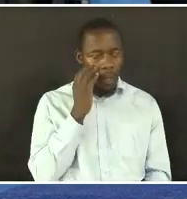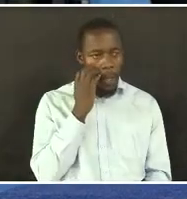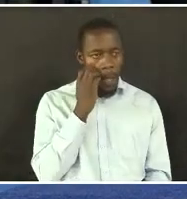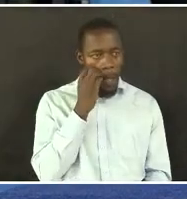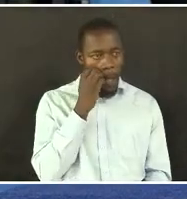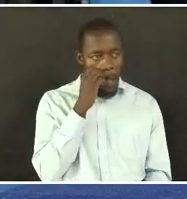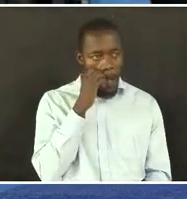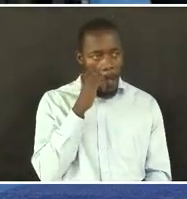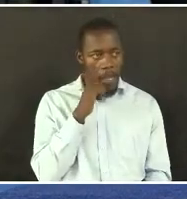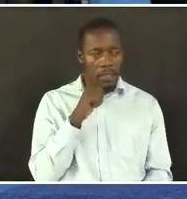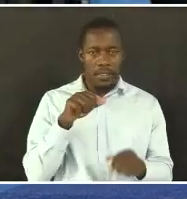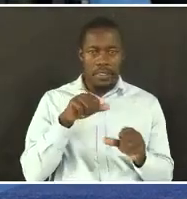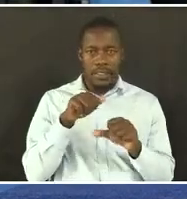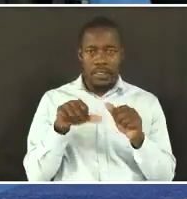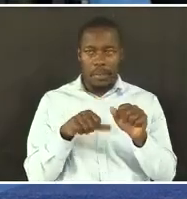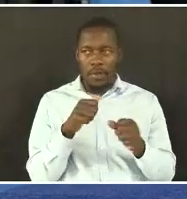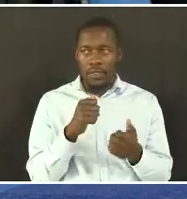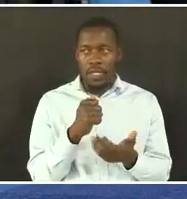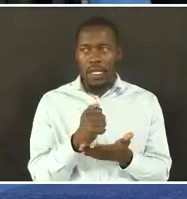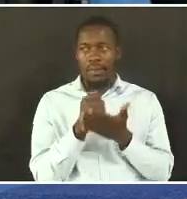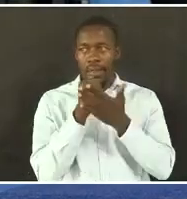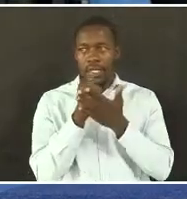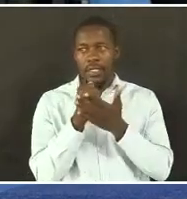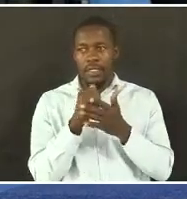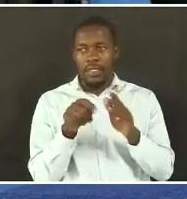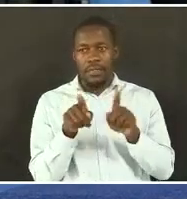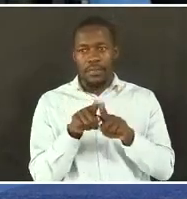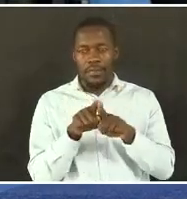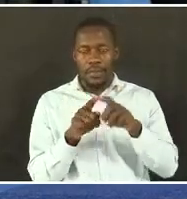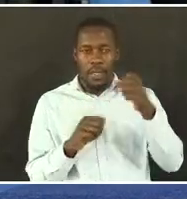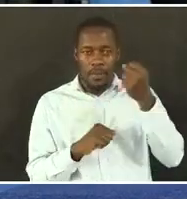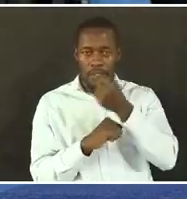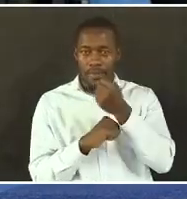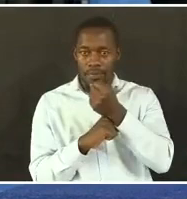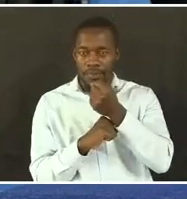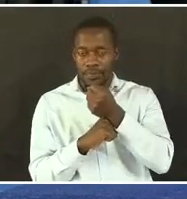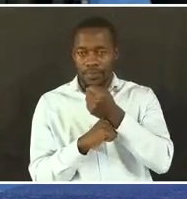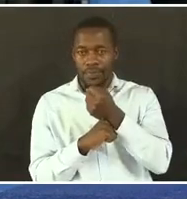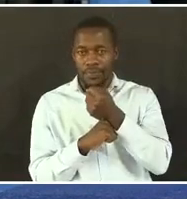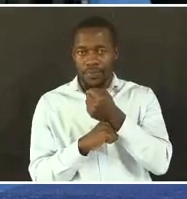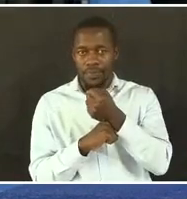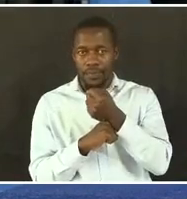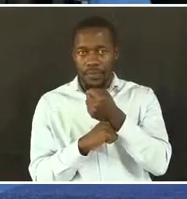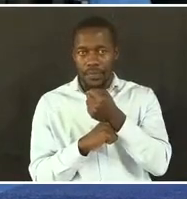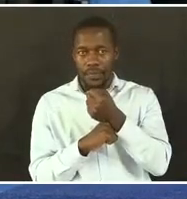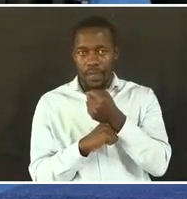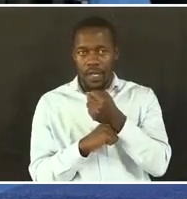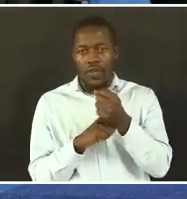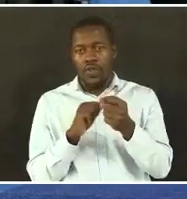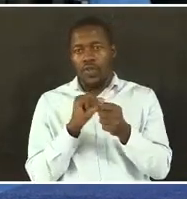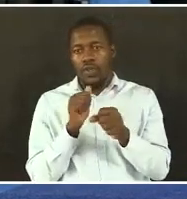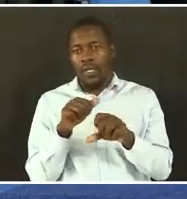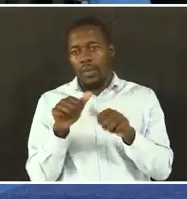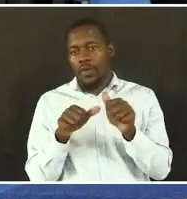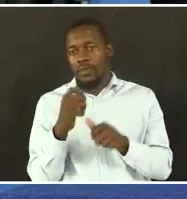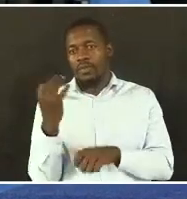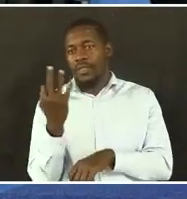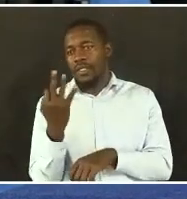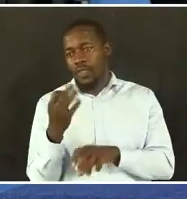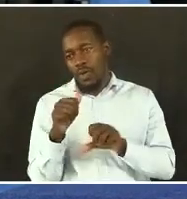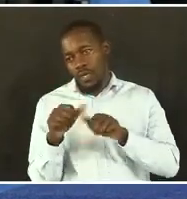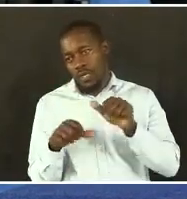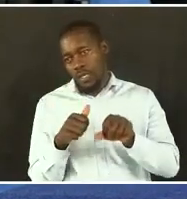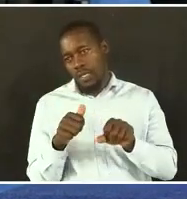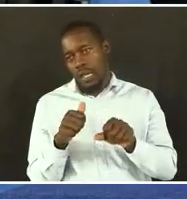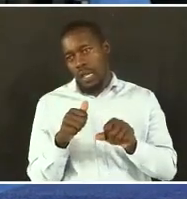bridging that gap because it reaches a point that the doctor realizes that this case is now beyond the treatment. And